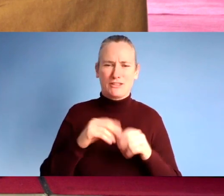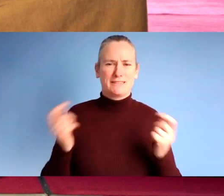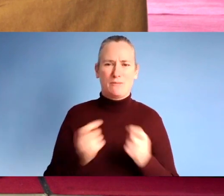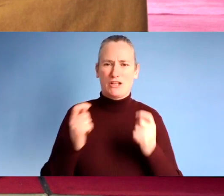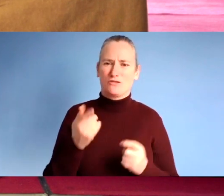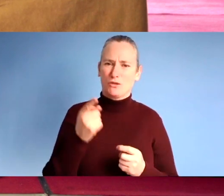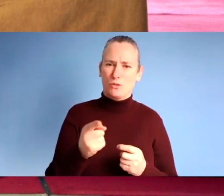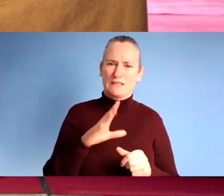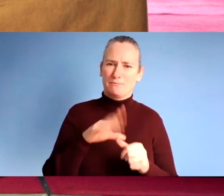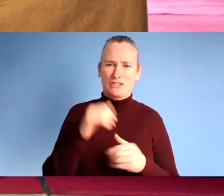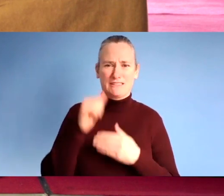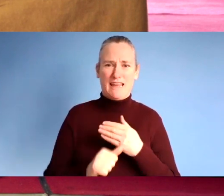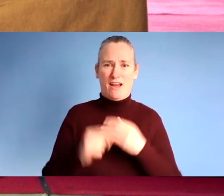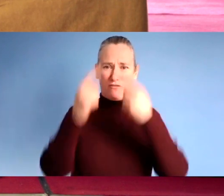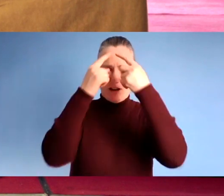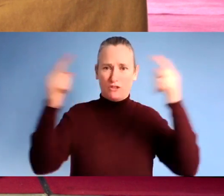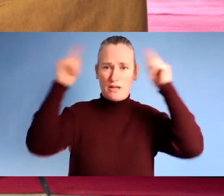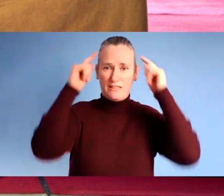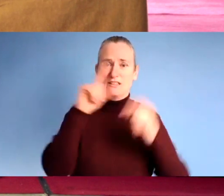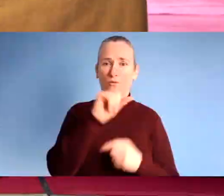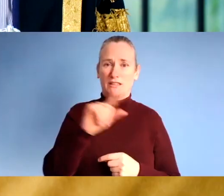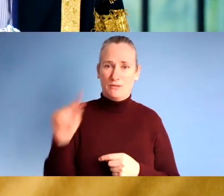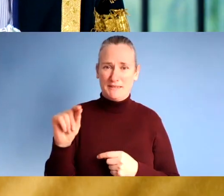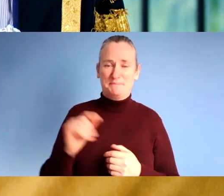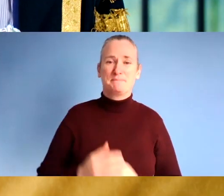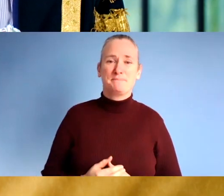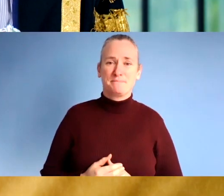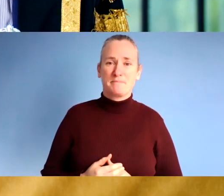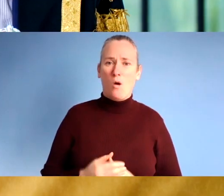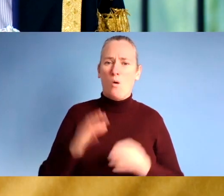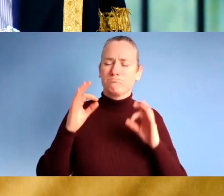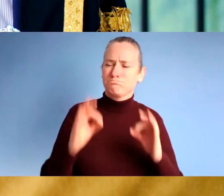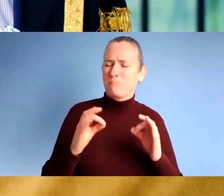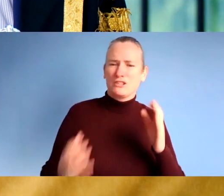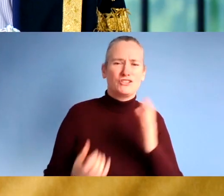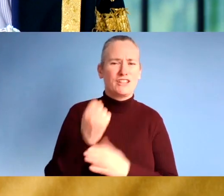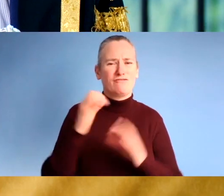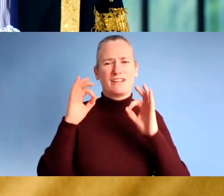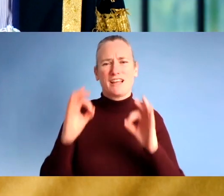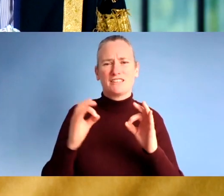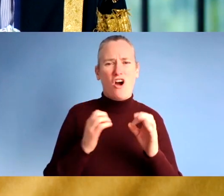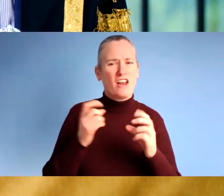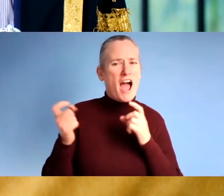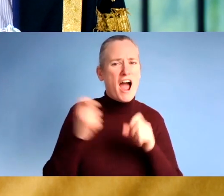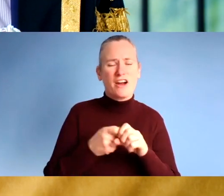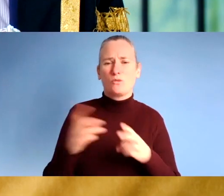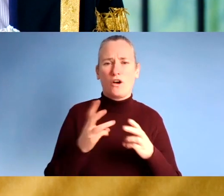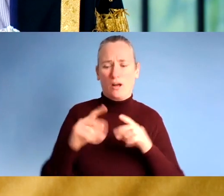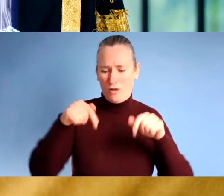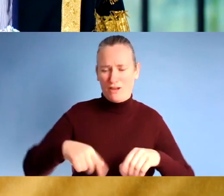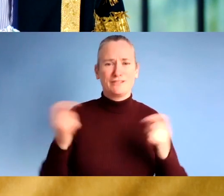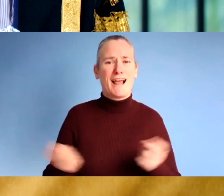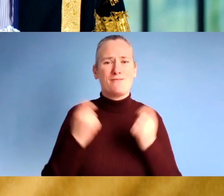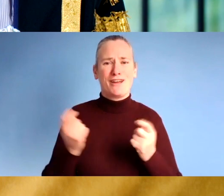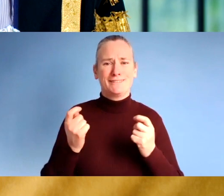celebration for you on your special day of graduation in 2020. What a magnificent achievement for all the hard work, and we're here to